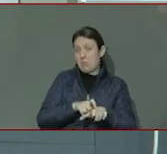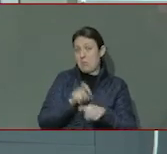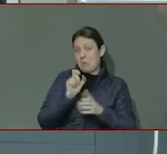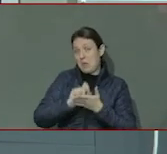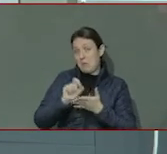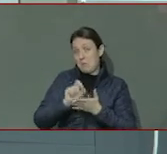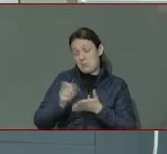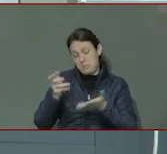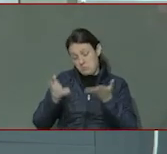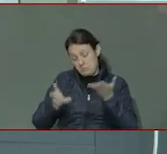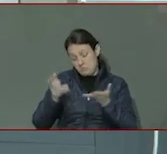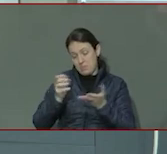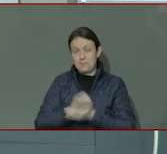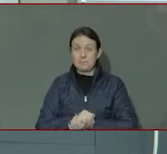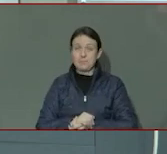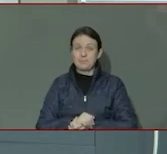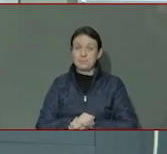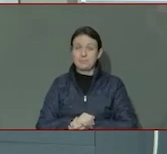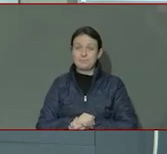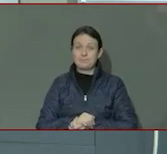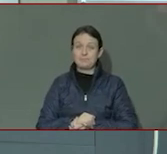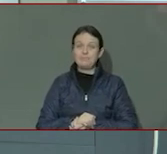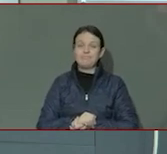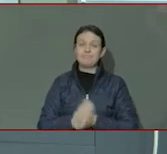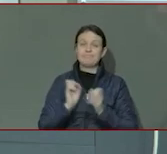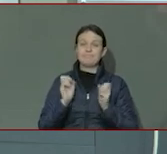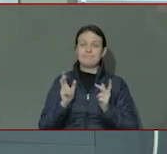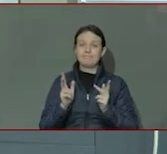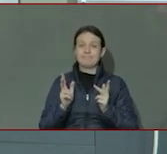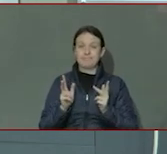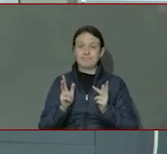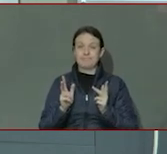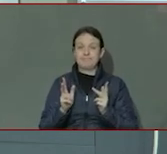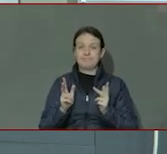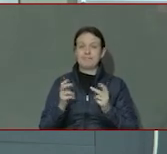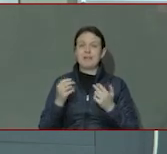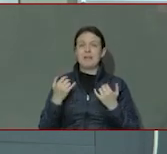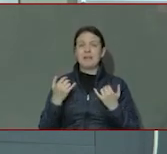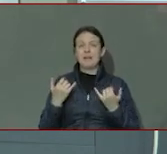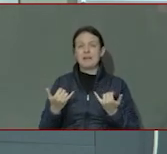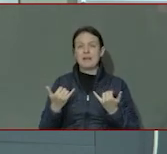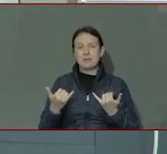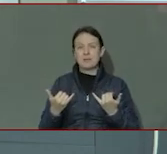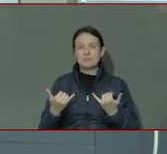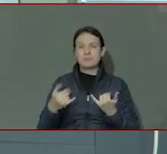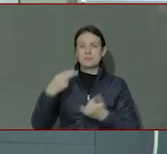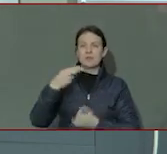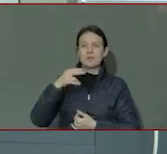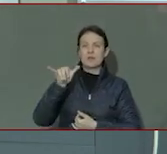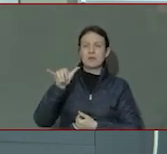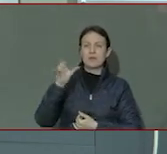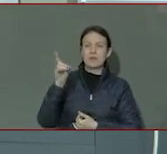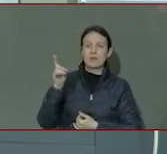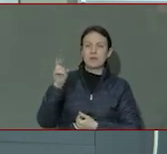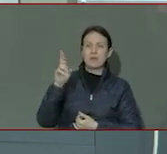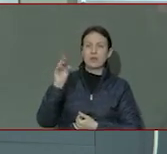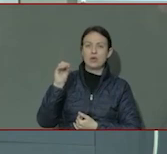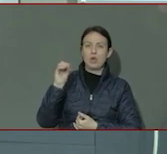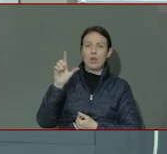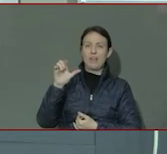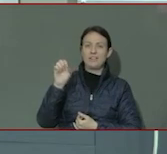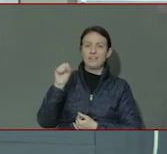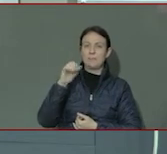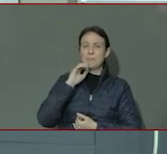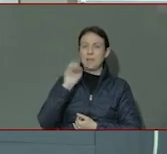in the exam. Okay, so what are we working with? Remember, hydrolysis is the reaction between